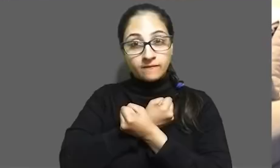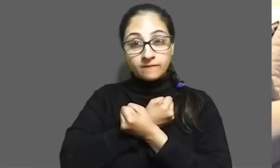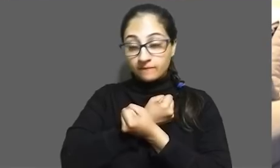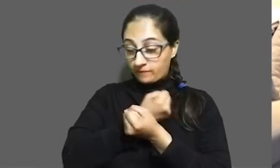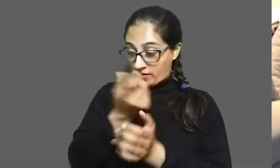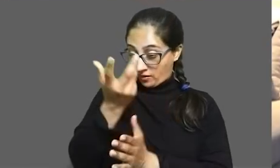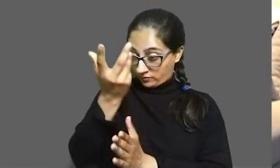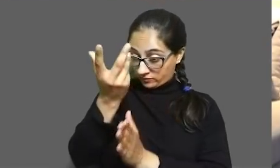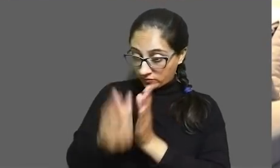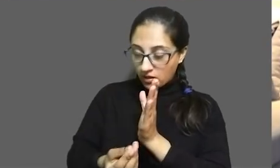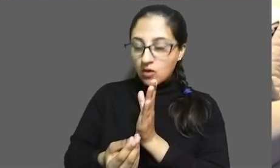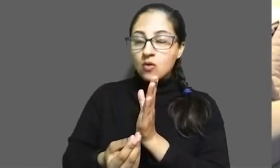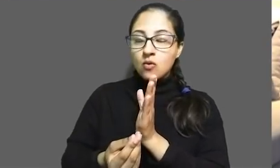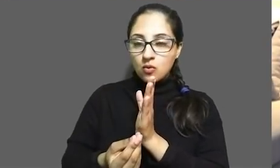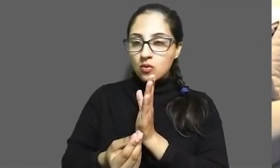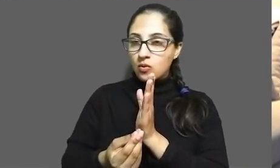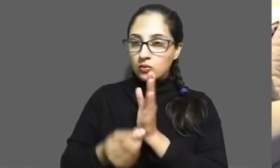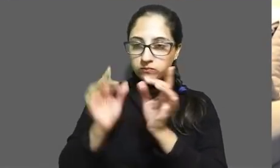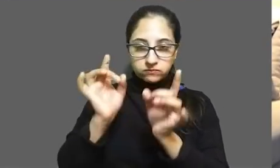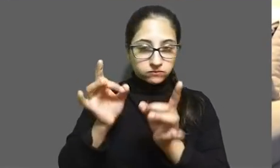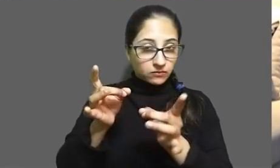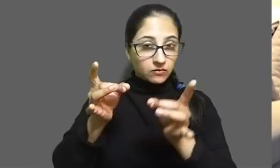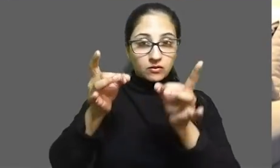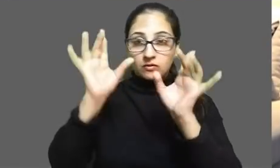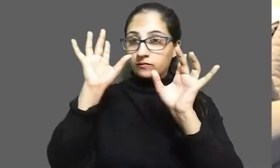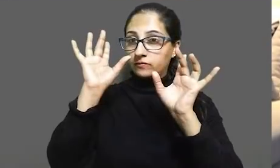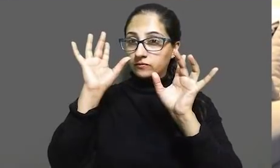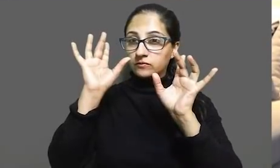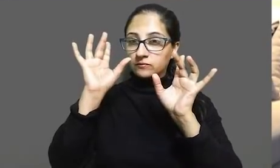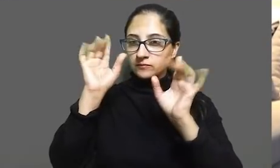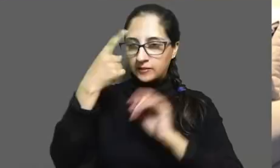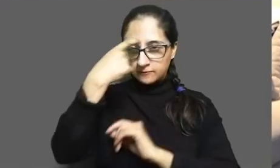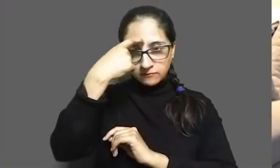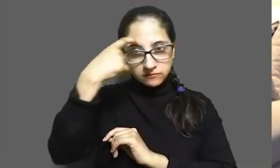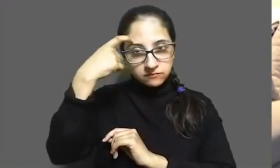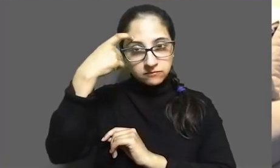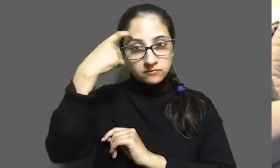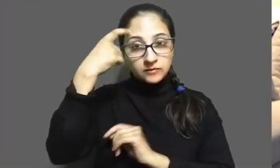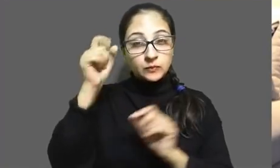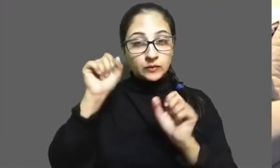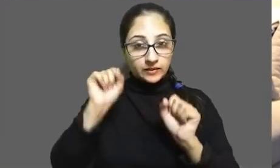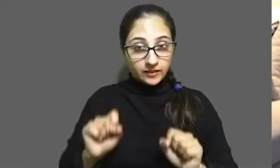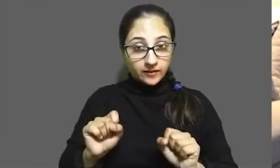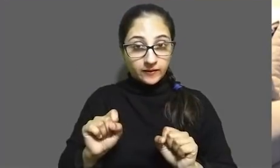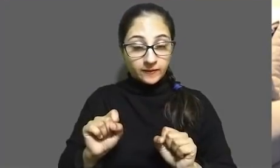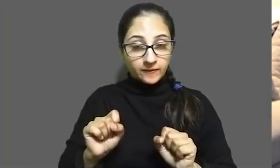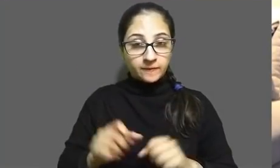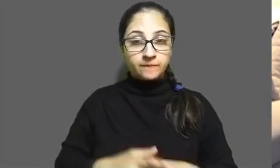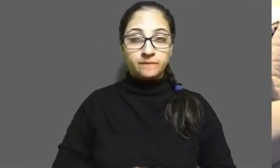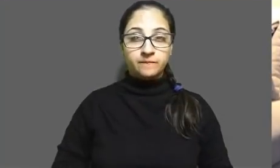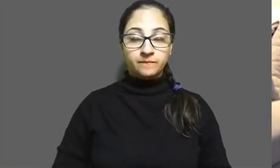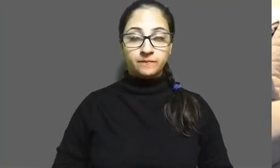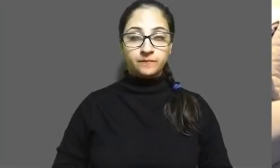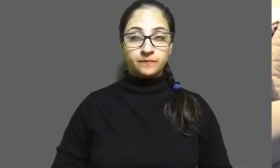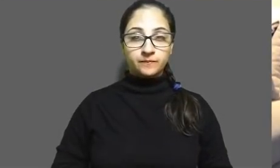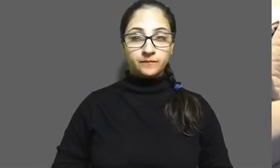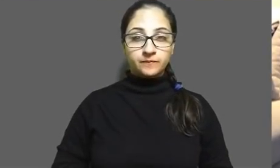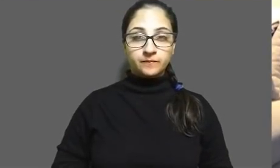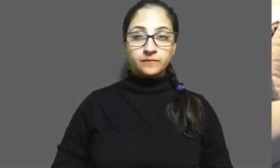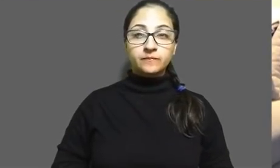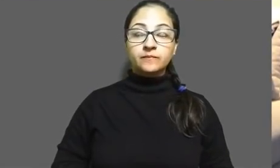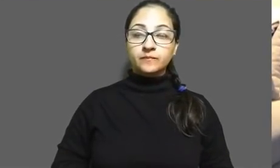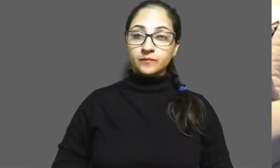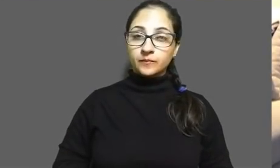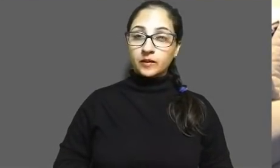Experiencing loss is always painful, and experiencing the loss of a loved one is often a